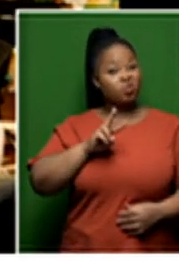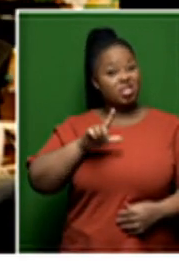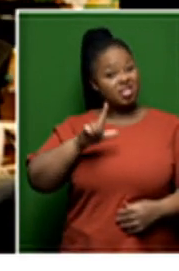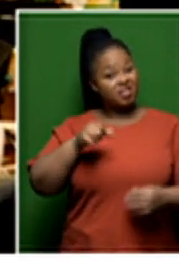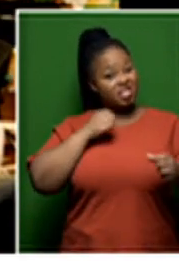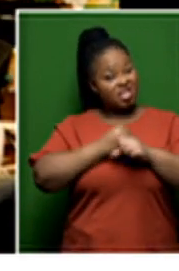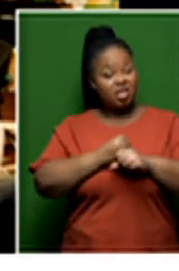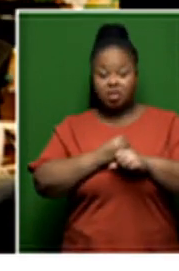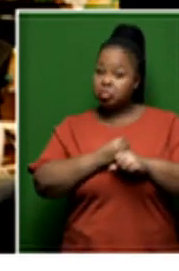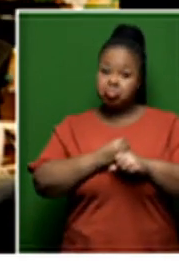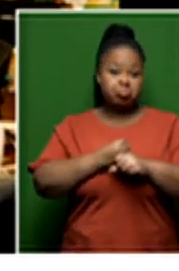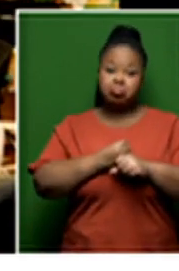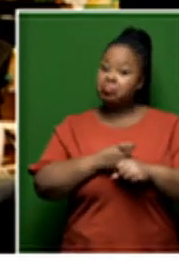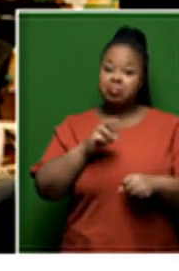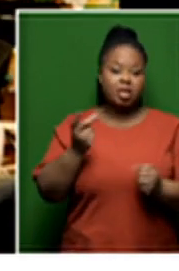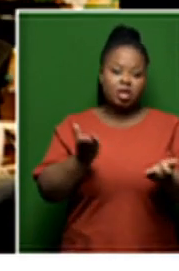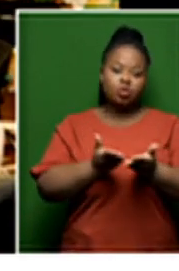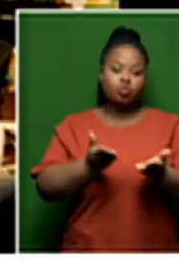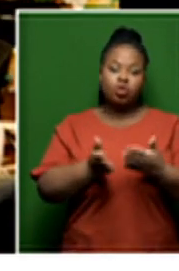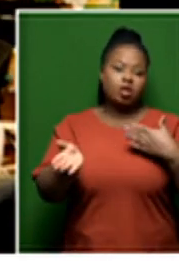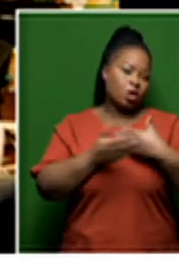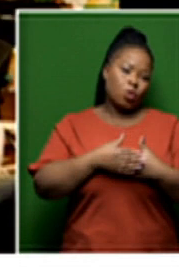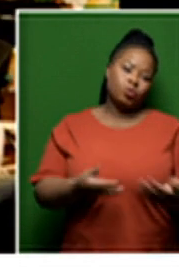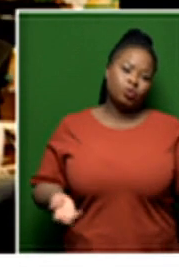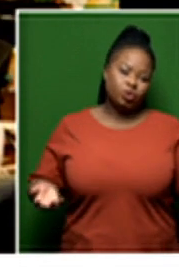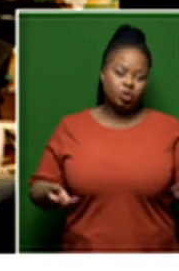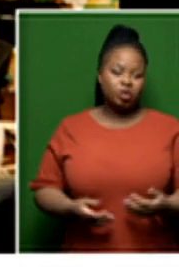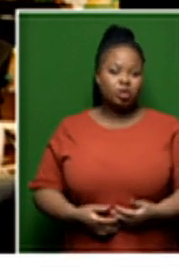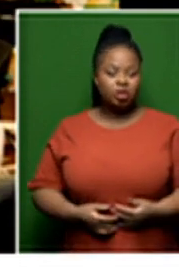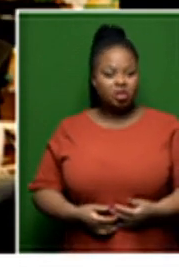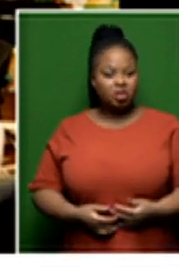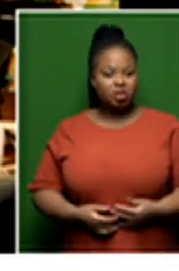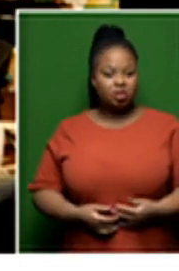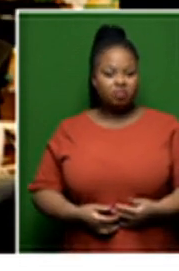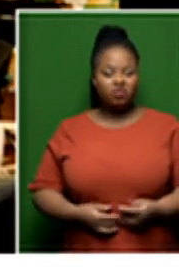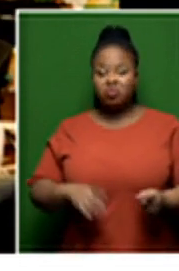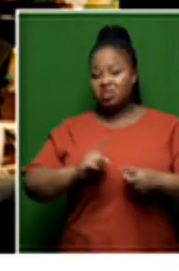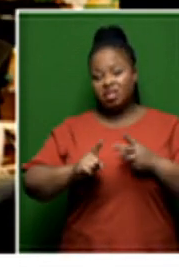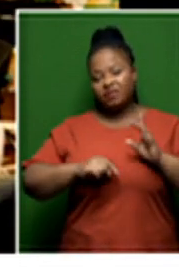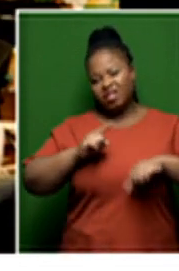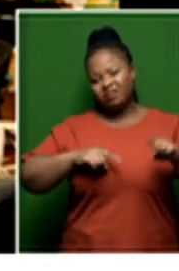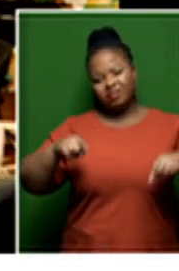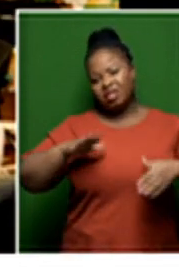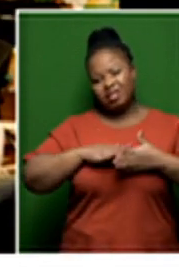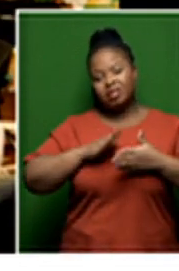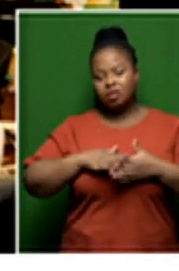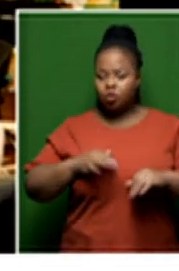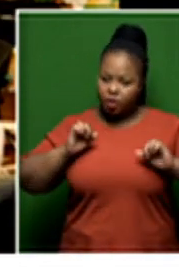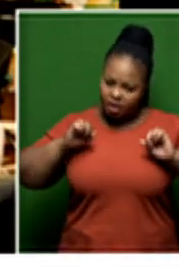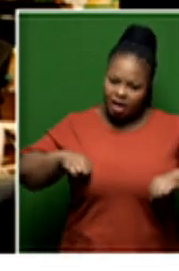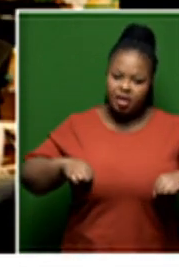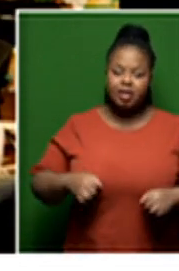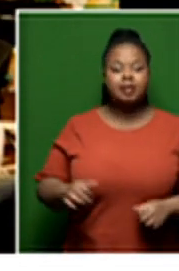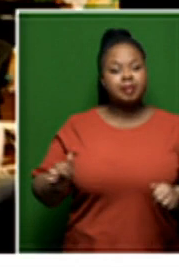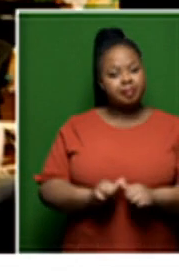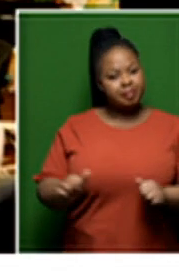years, you'll find that some schools have also been closed, so for various reasons. So let's agree that